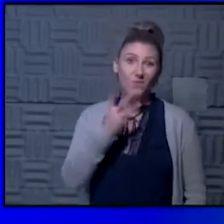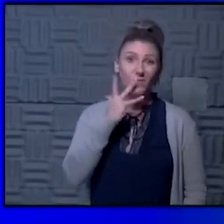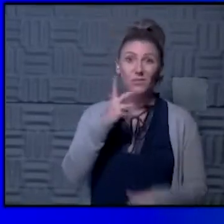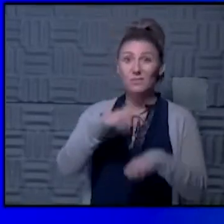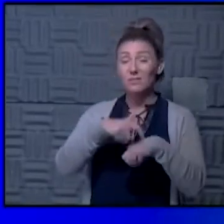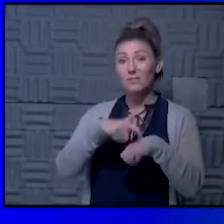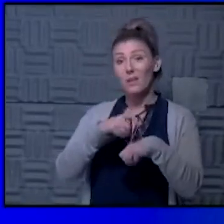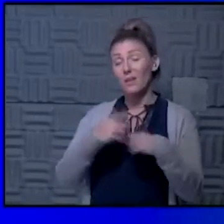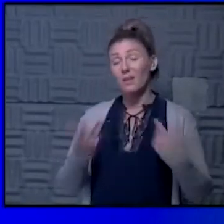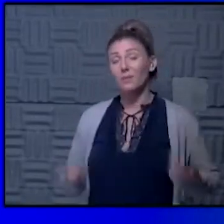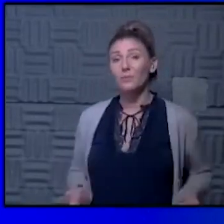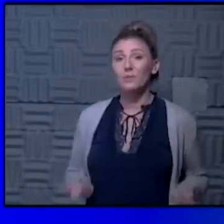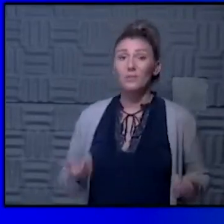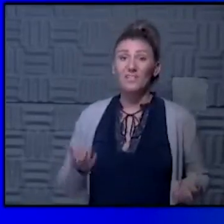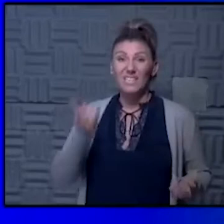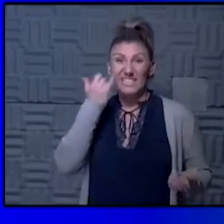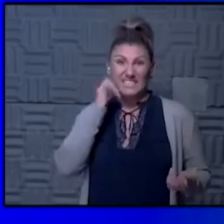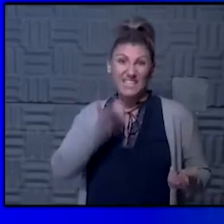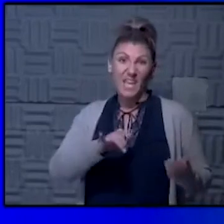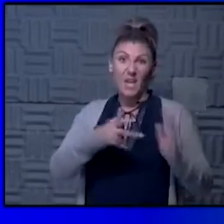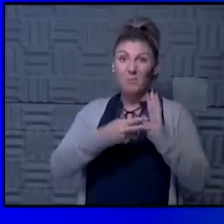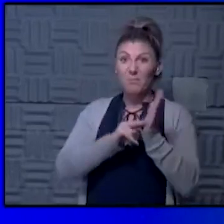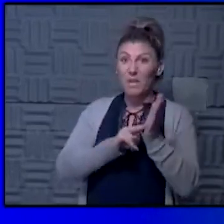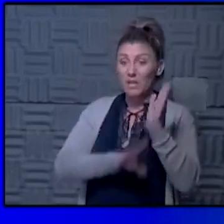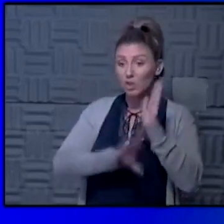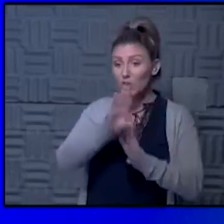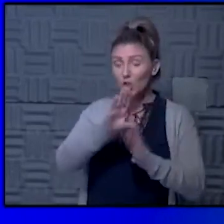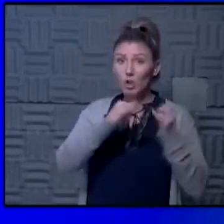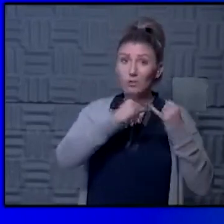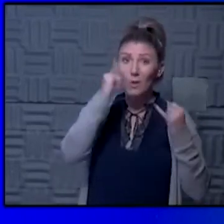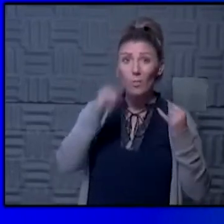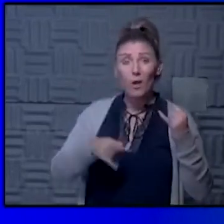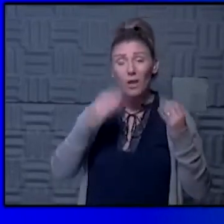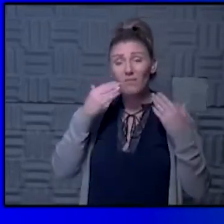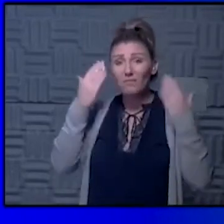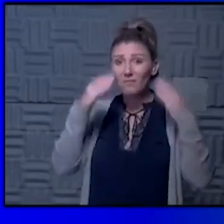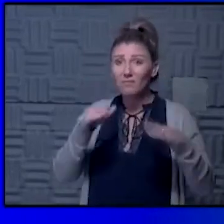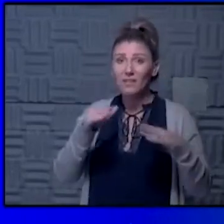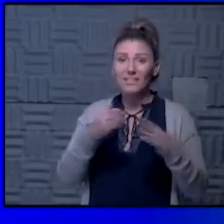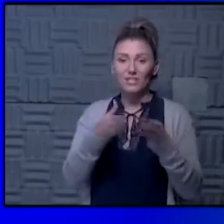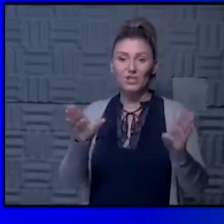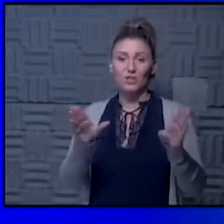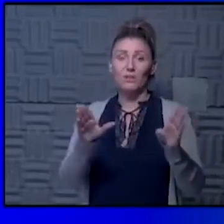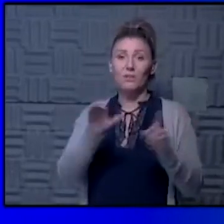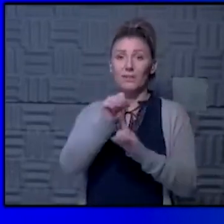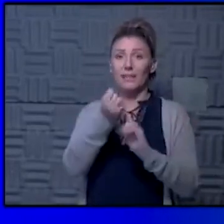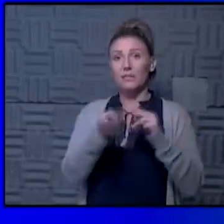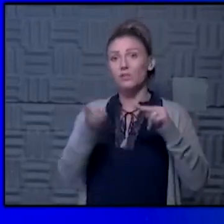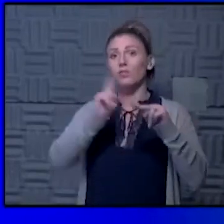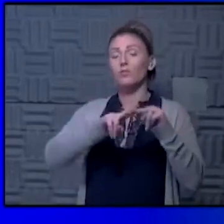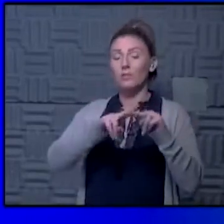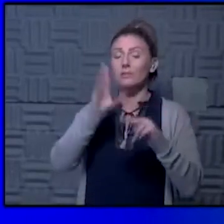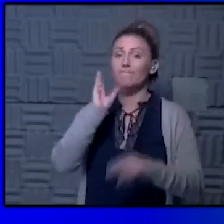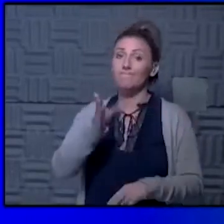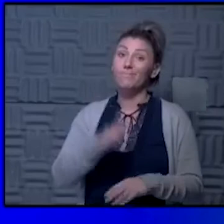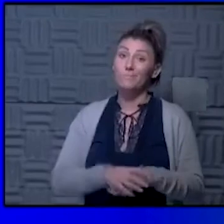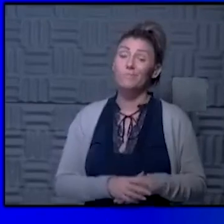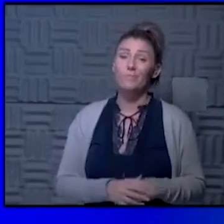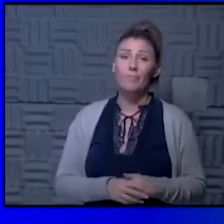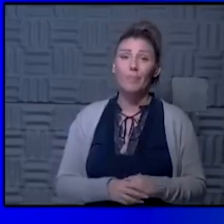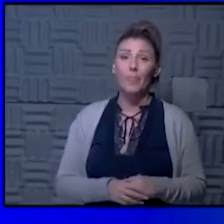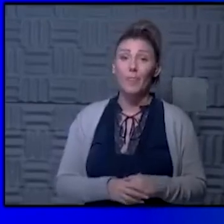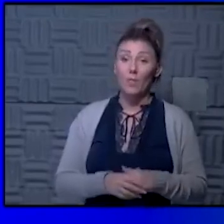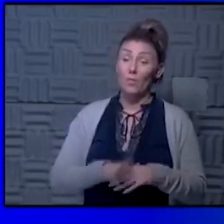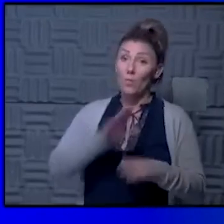time right now, whether, like you said, is that a surge or a wave or who knows. We know that in general cases are increasing around